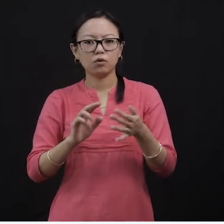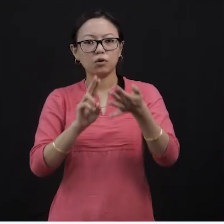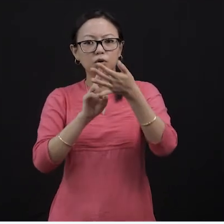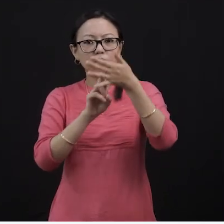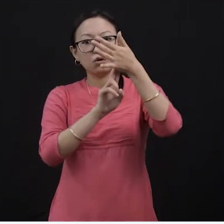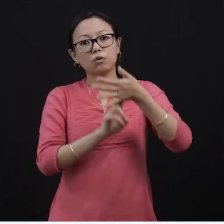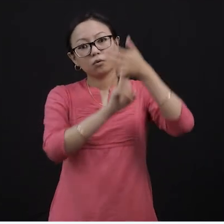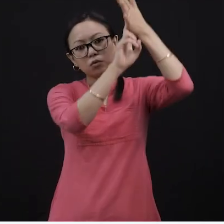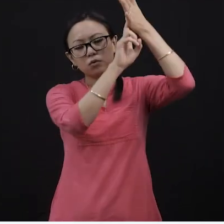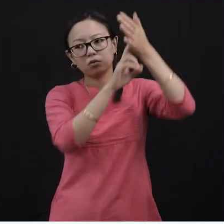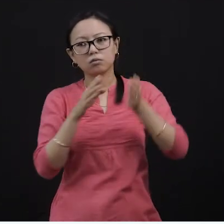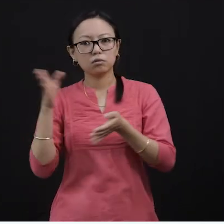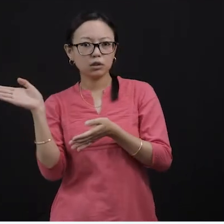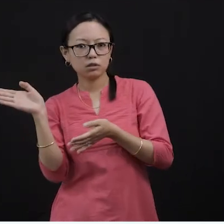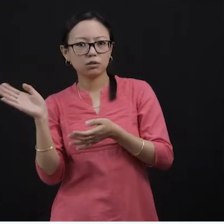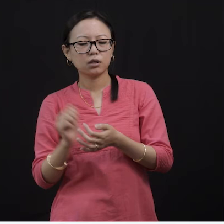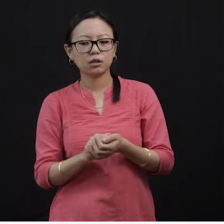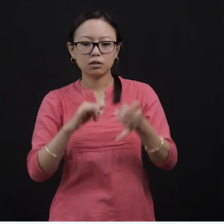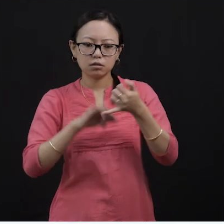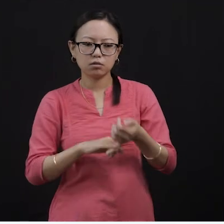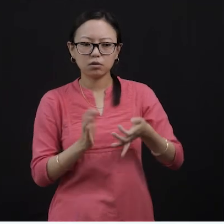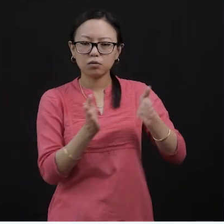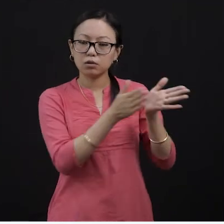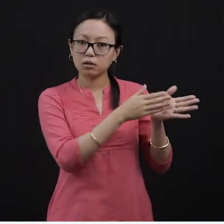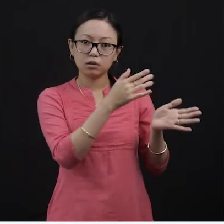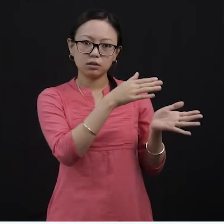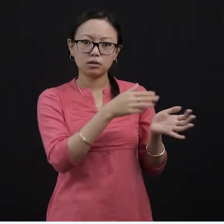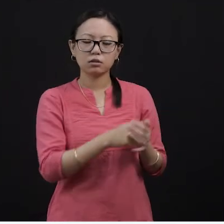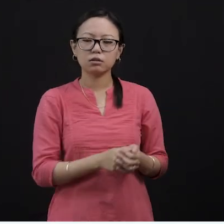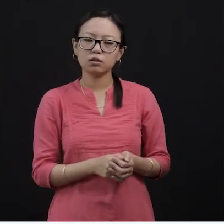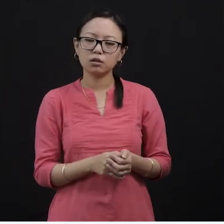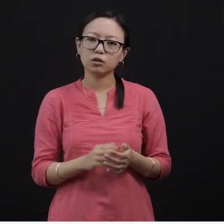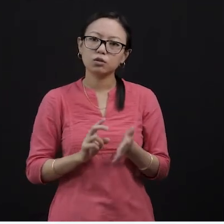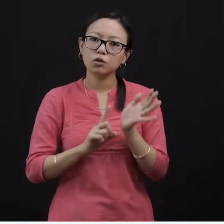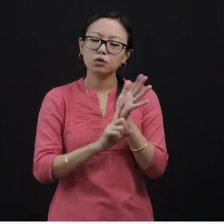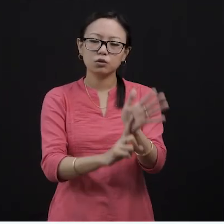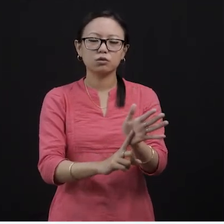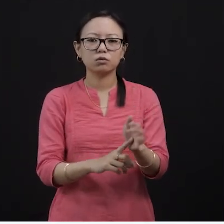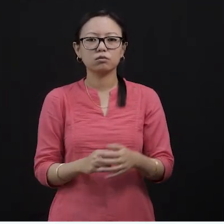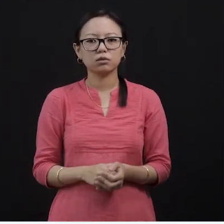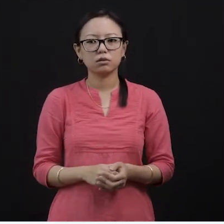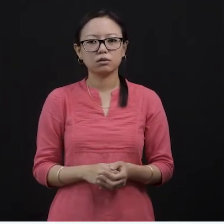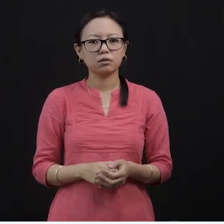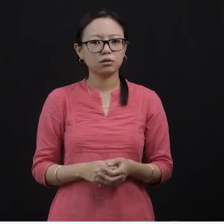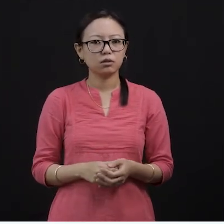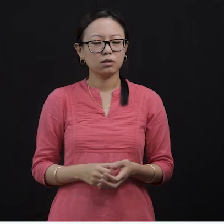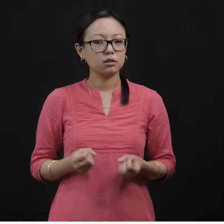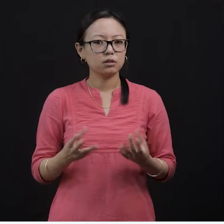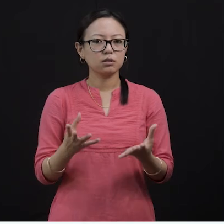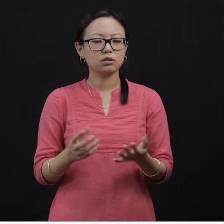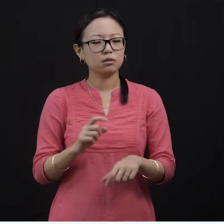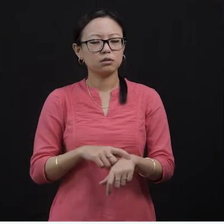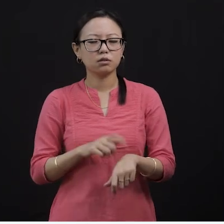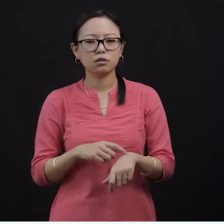south. Okay, that is north and south direction. So you can try this activity. A